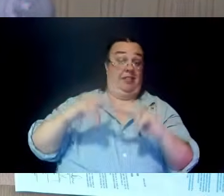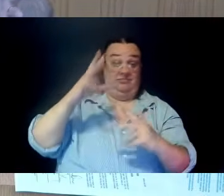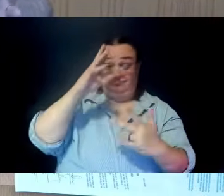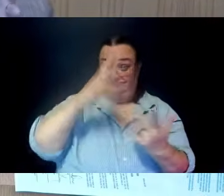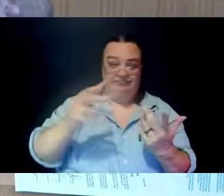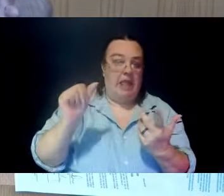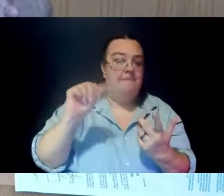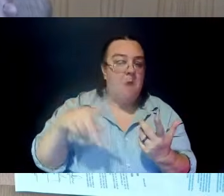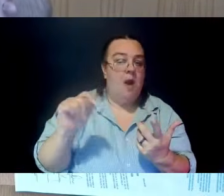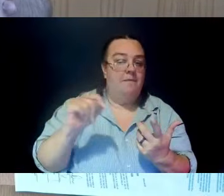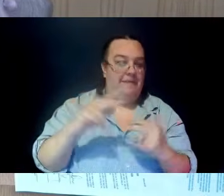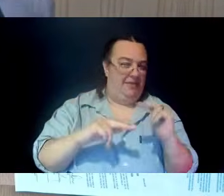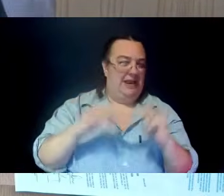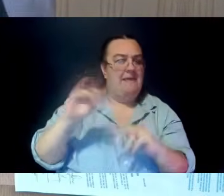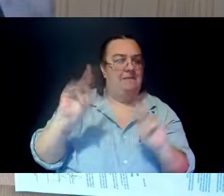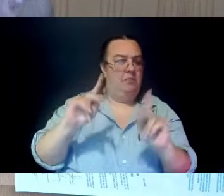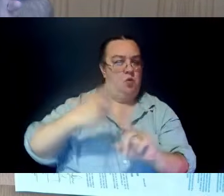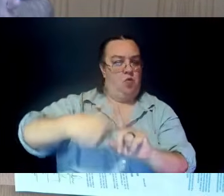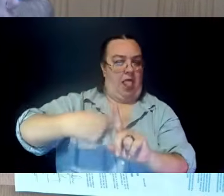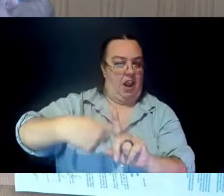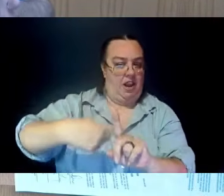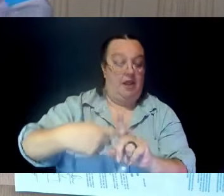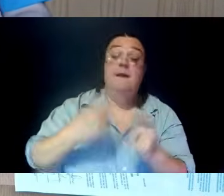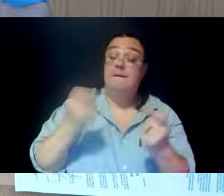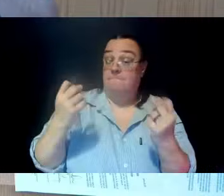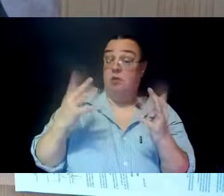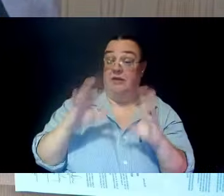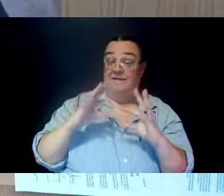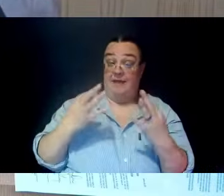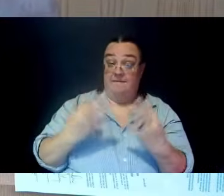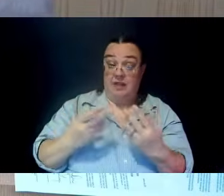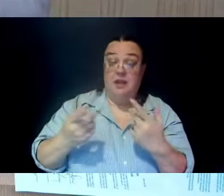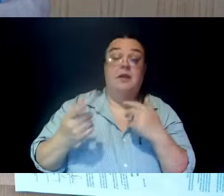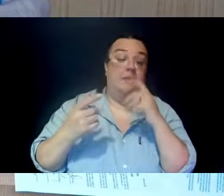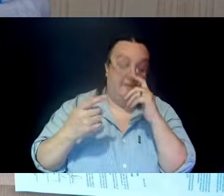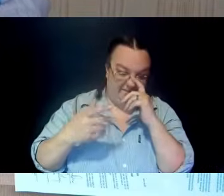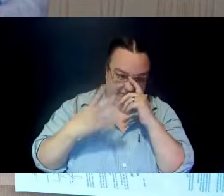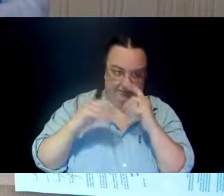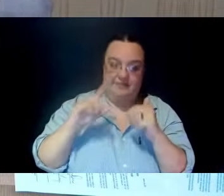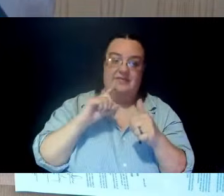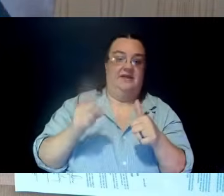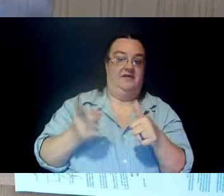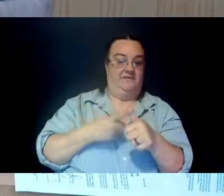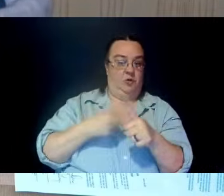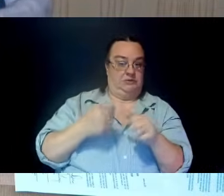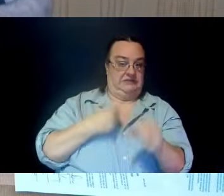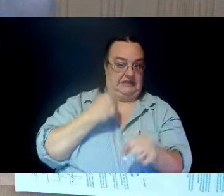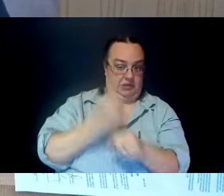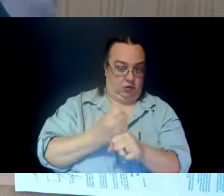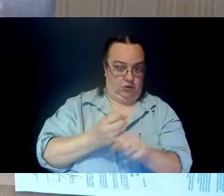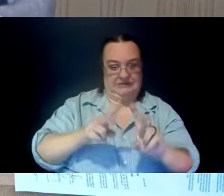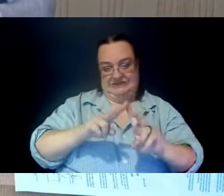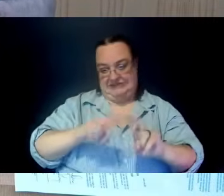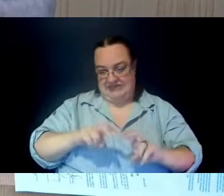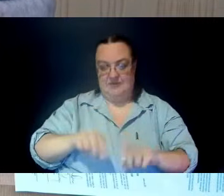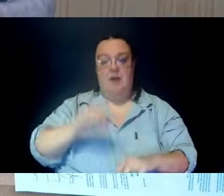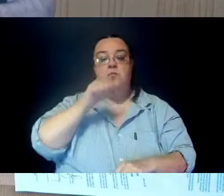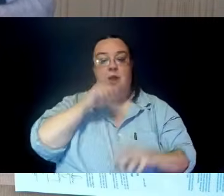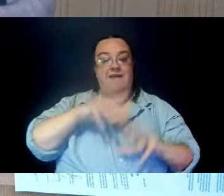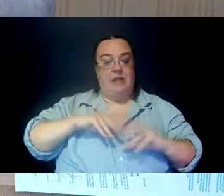rental building, multifamily, and its first year assessment as privately owned is $10